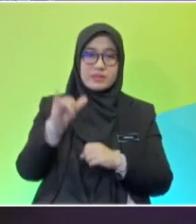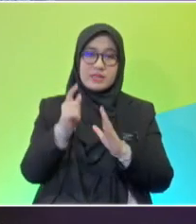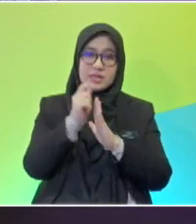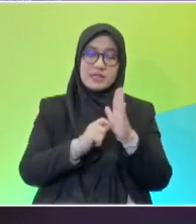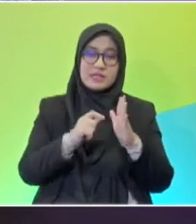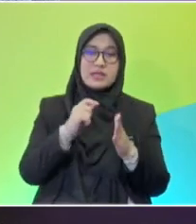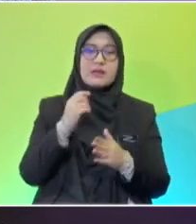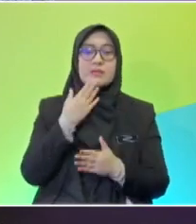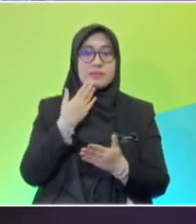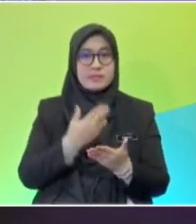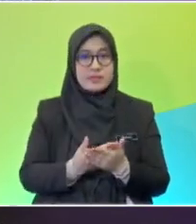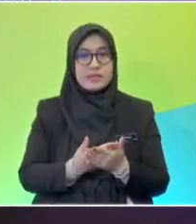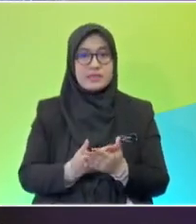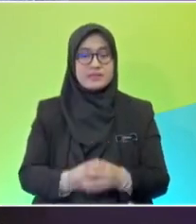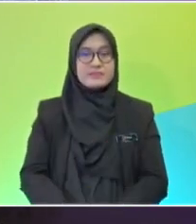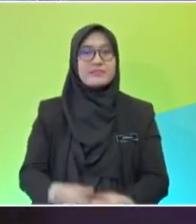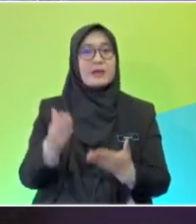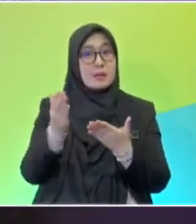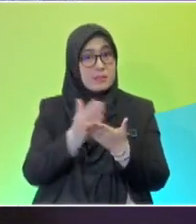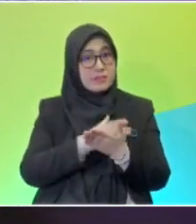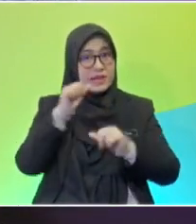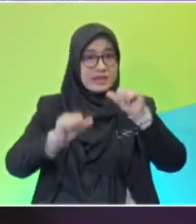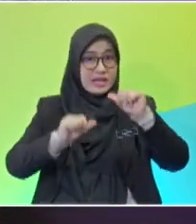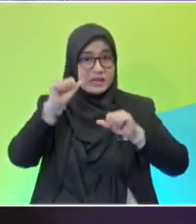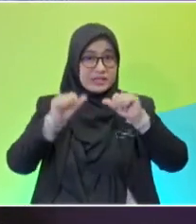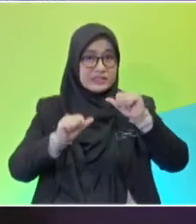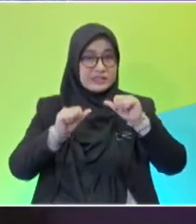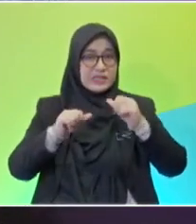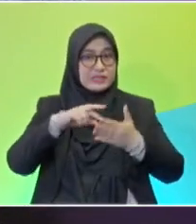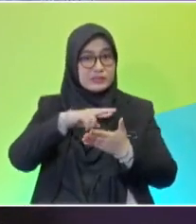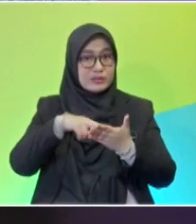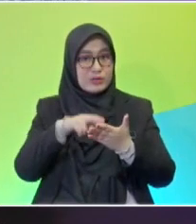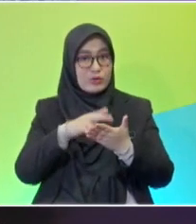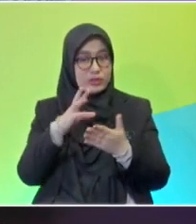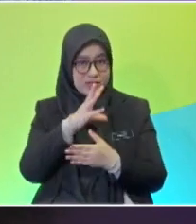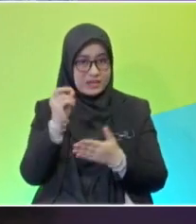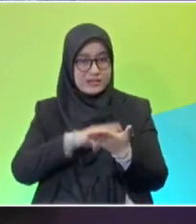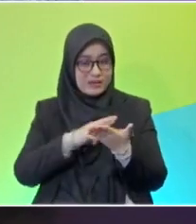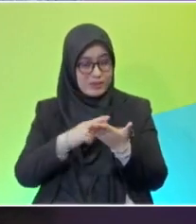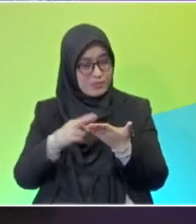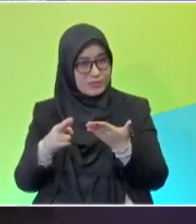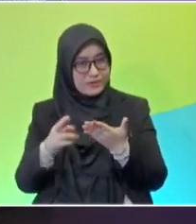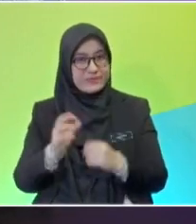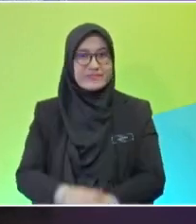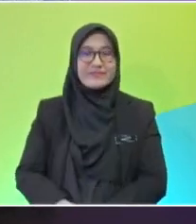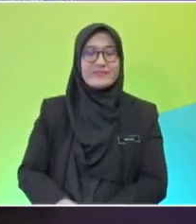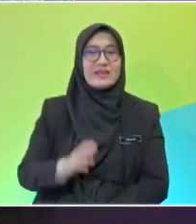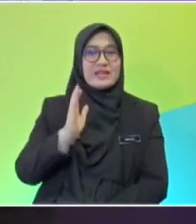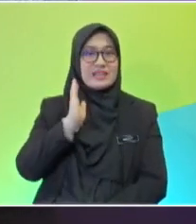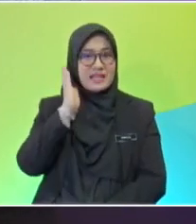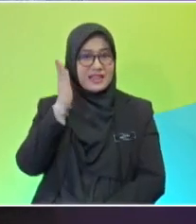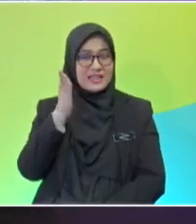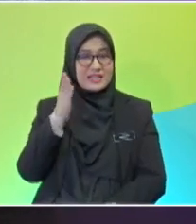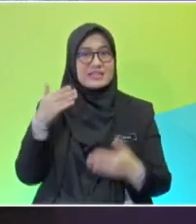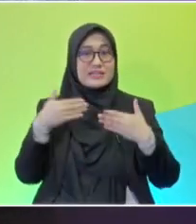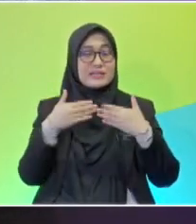assess, record and report. Well, Miss Ima, is it okay if we take a short break before proceeding any further? Definitely. Okay, so everyone watching, don't go anywhere. We'll be right